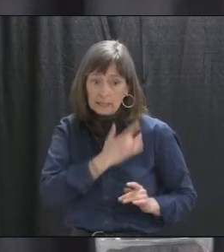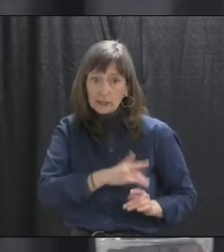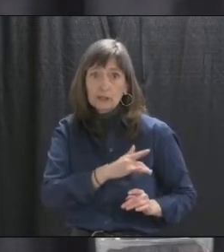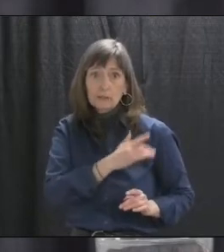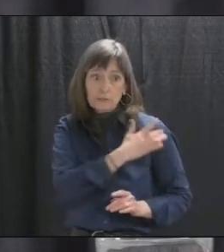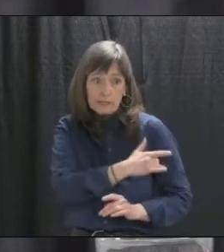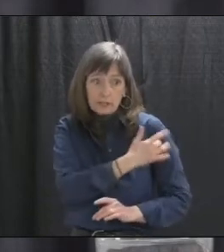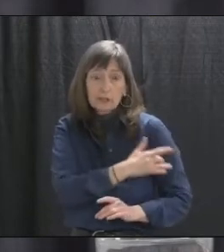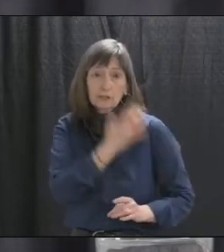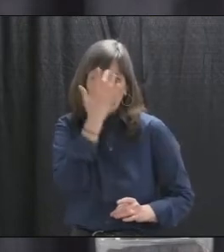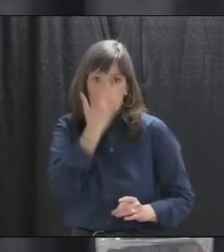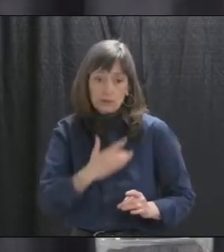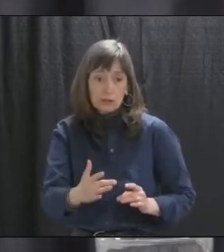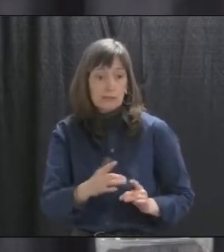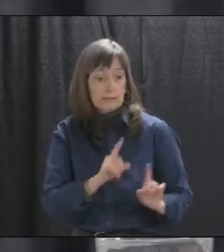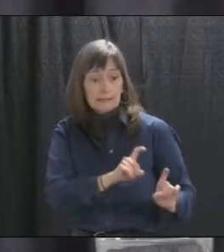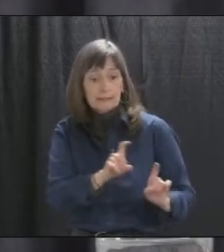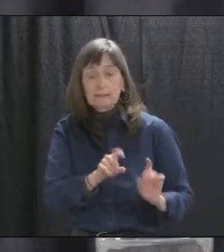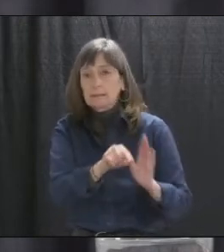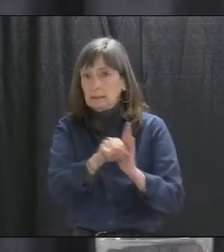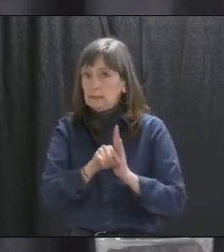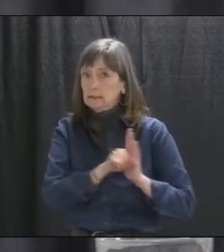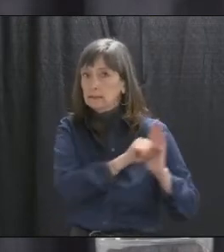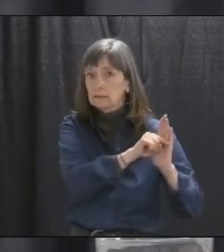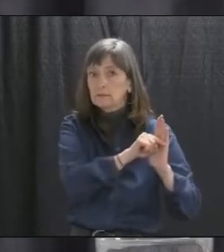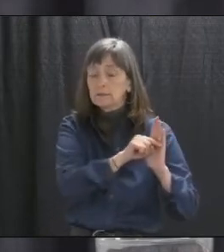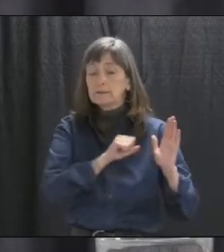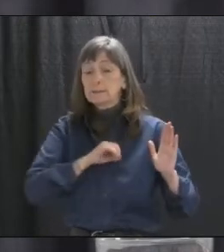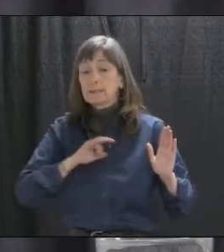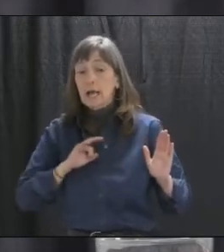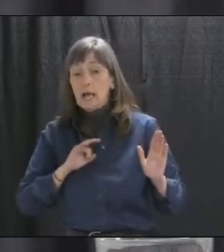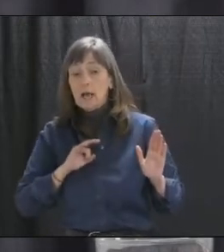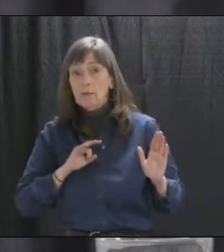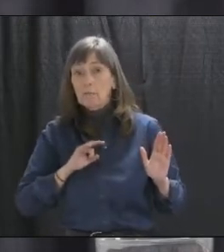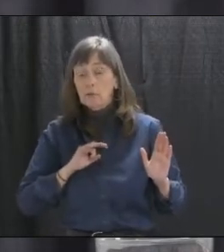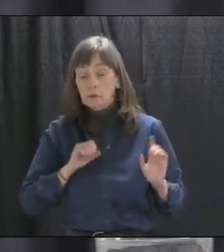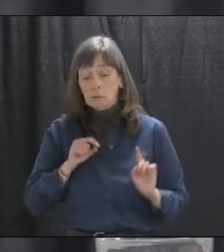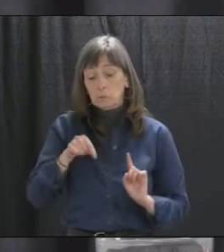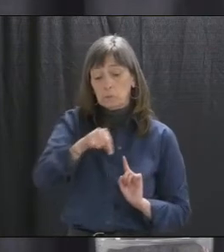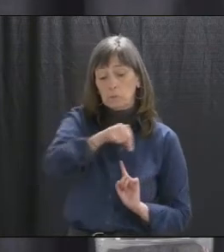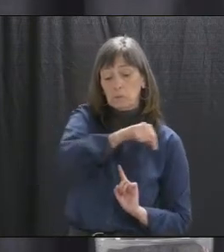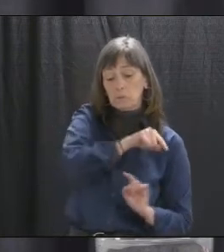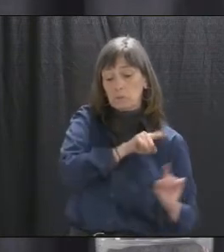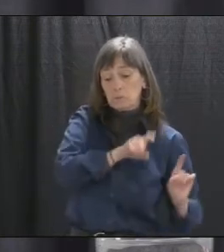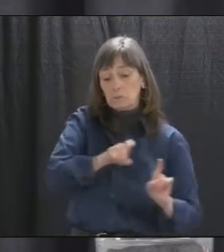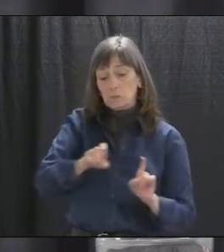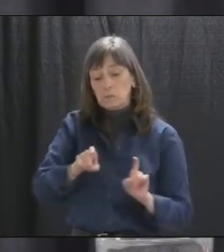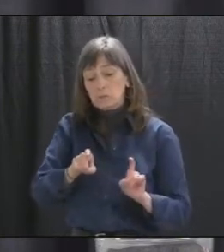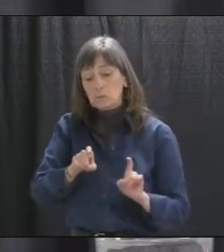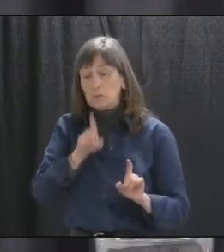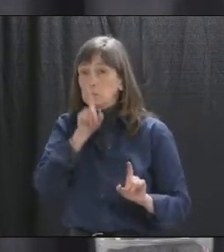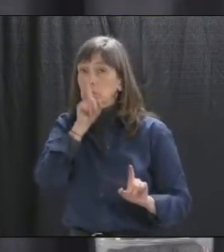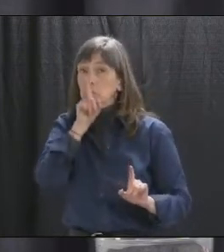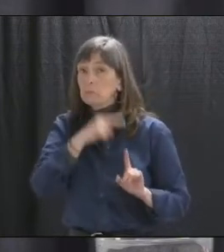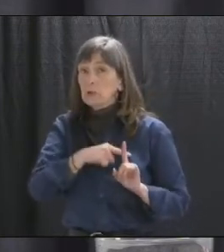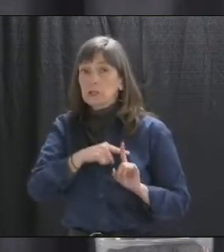and are negative, and I'm not aware of any of the staff through contact tracing that have tested positive